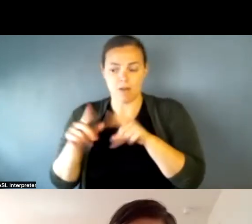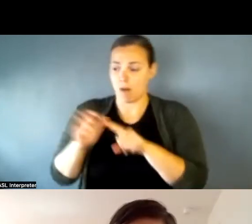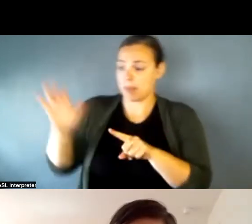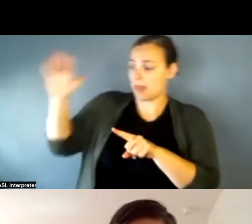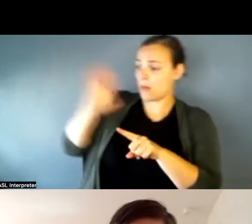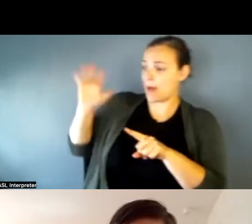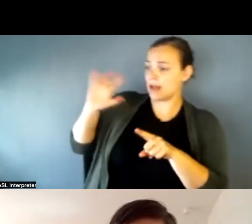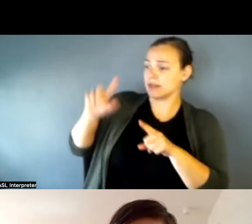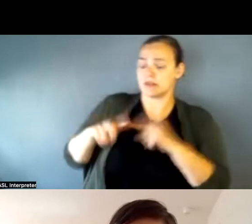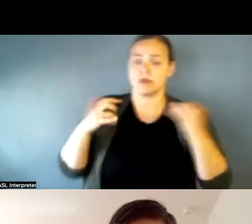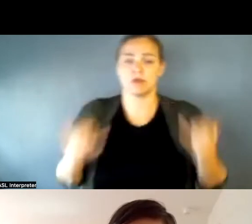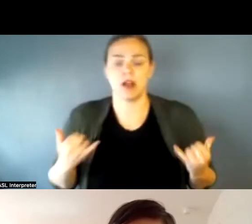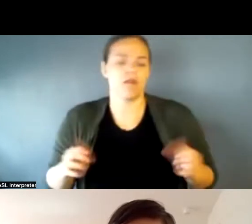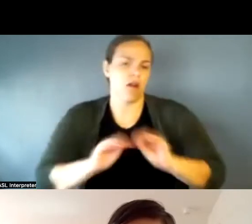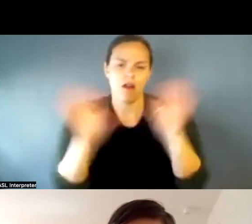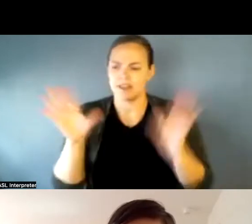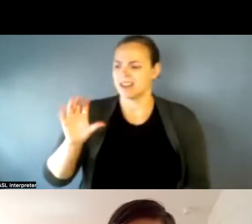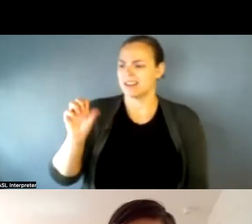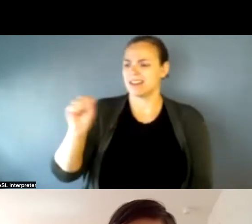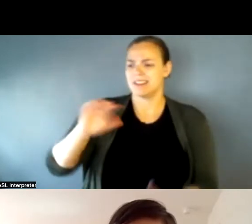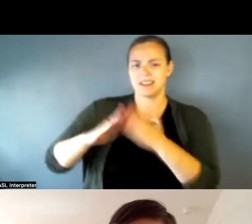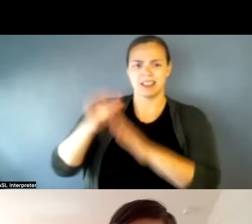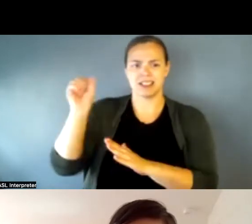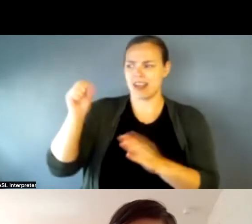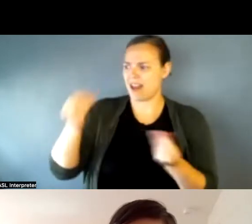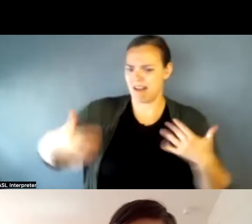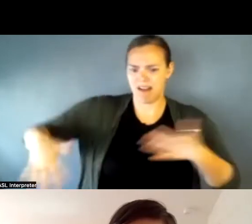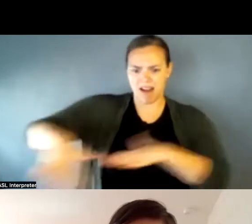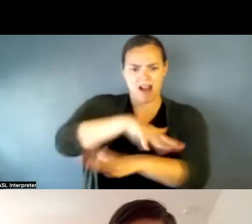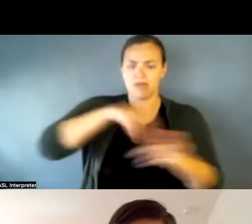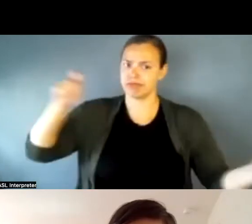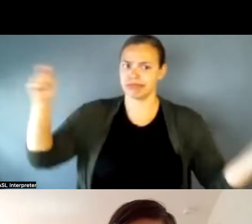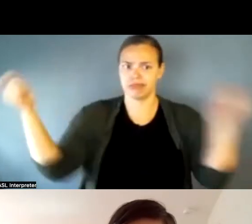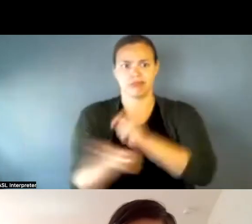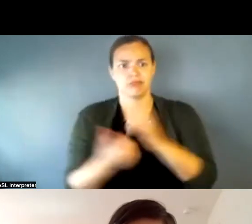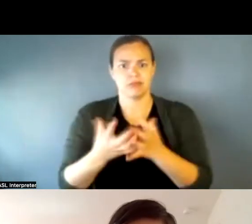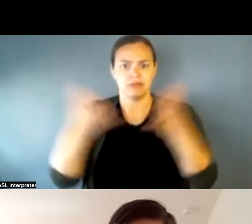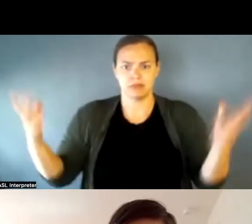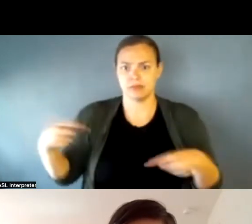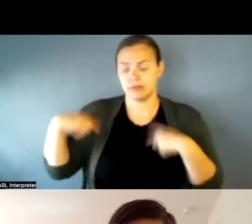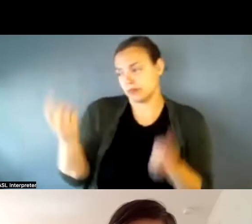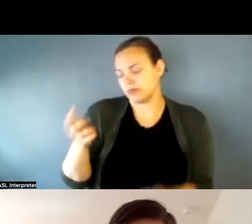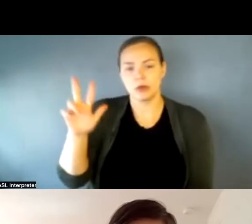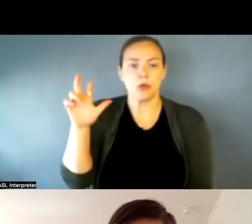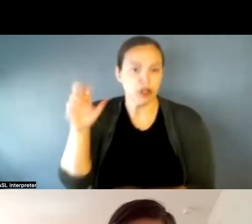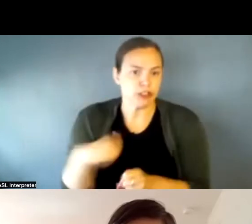mean, obviously, the landscape of Seattle has changed very greatly in the past, say, 300